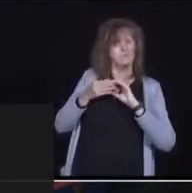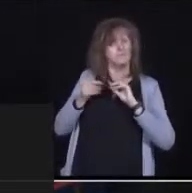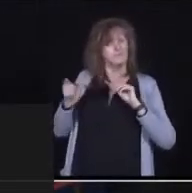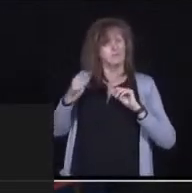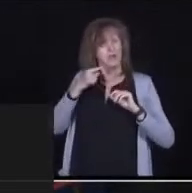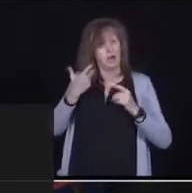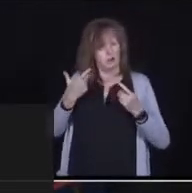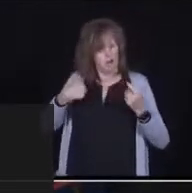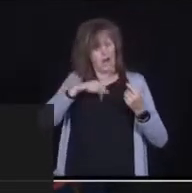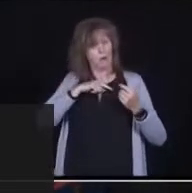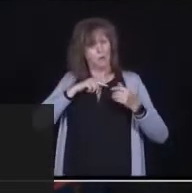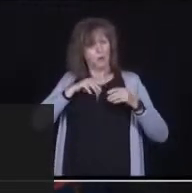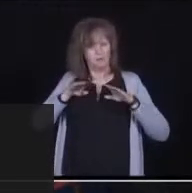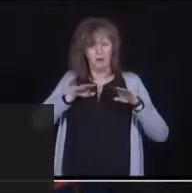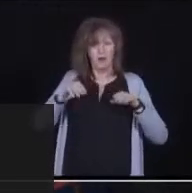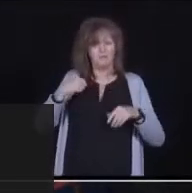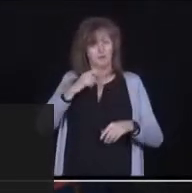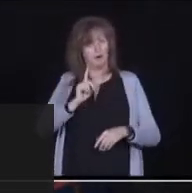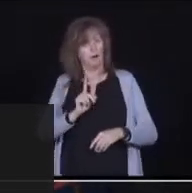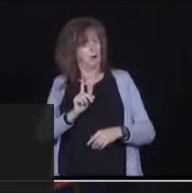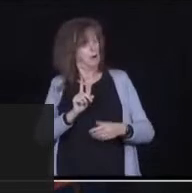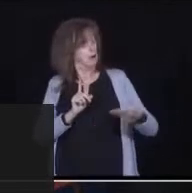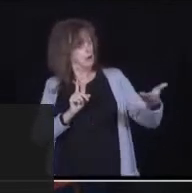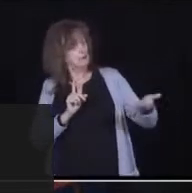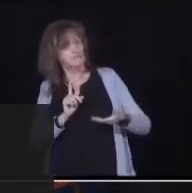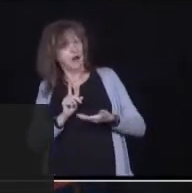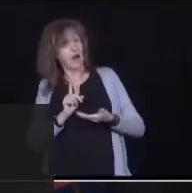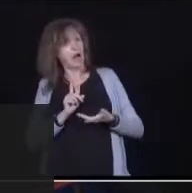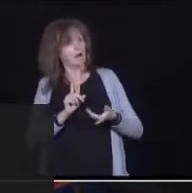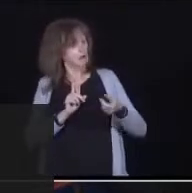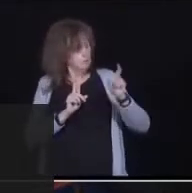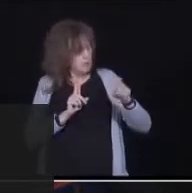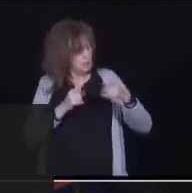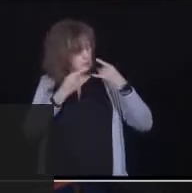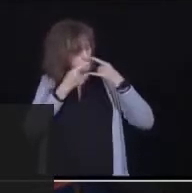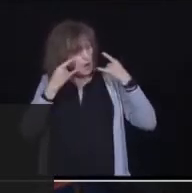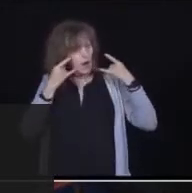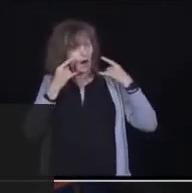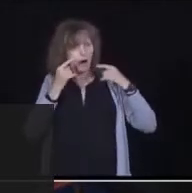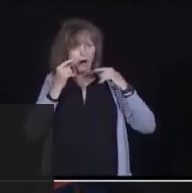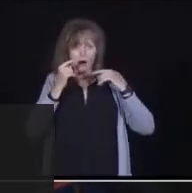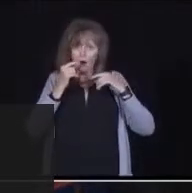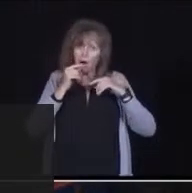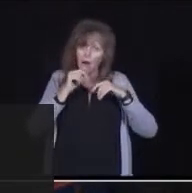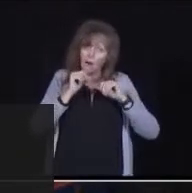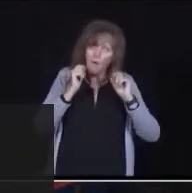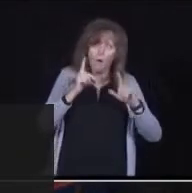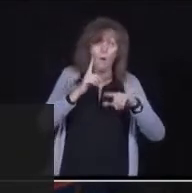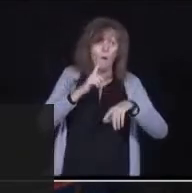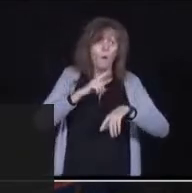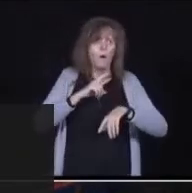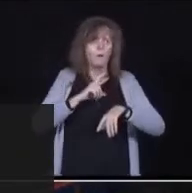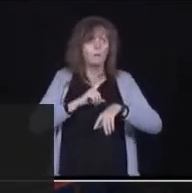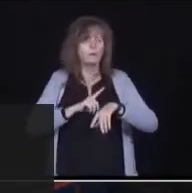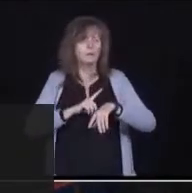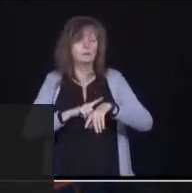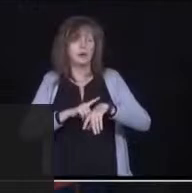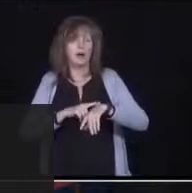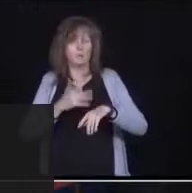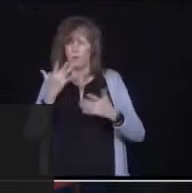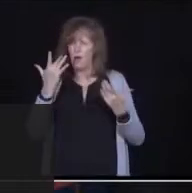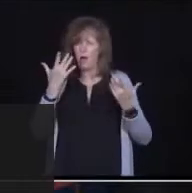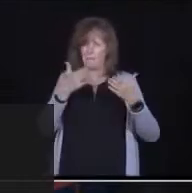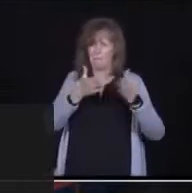people over, should we be wearing masks all the time? I think the public is rightly confused about this, and I think they've been drawn